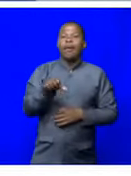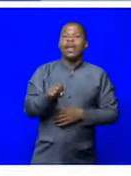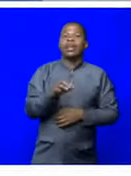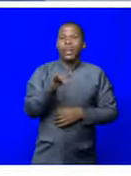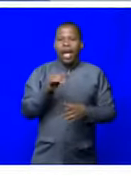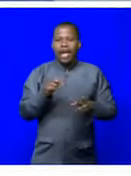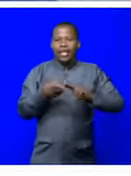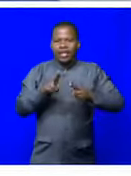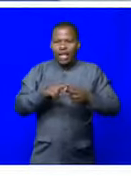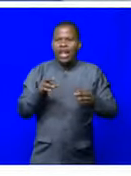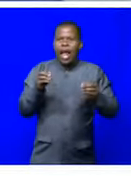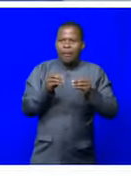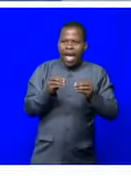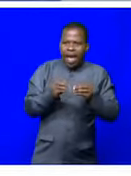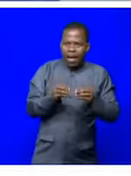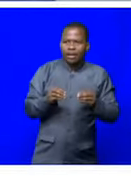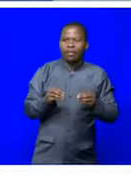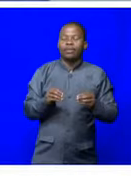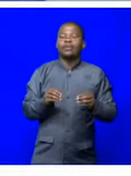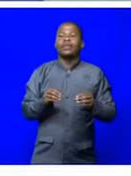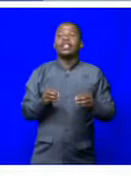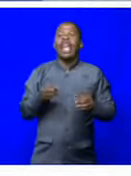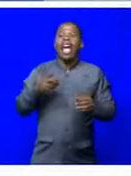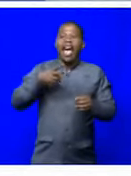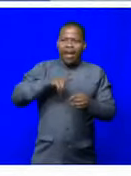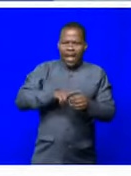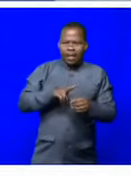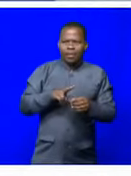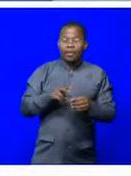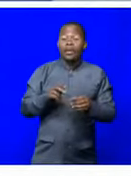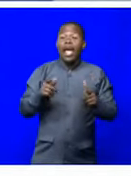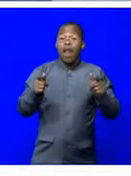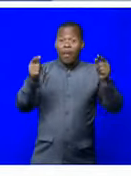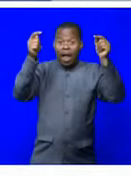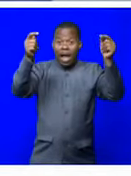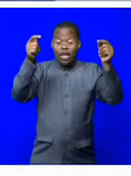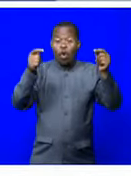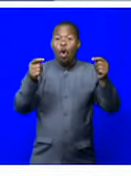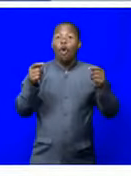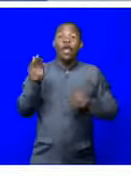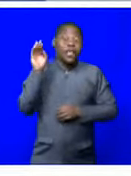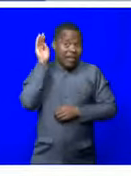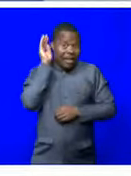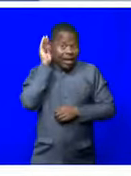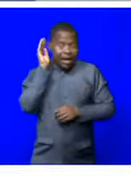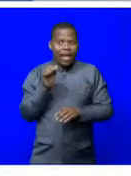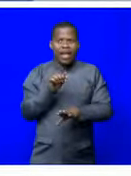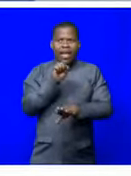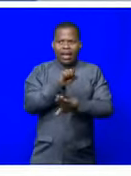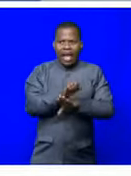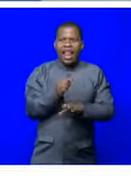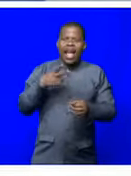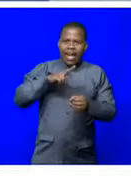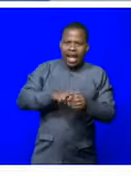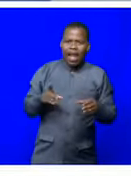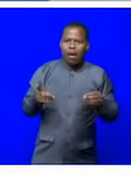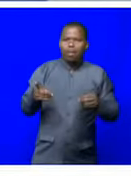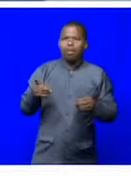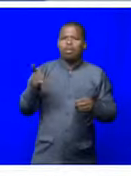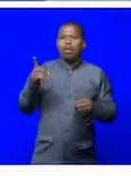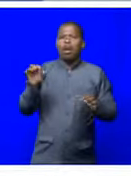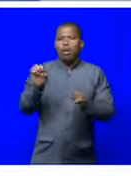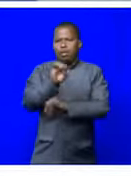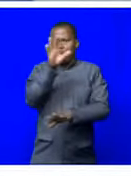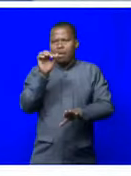with the Be the Future campaign. I'm sure seniyivile ngayo le campaign, besolo sikhuluma ngayo emsakazweni,